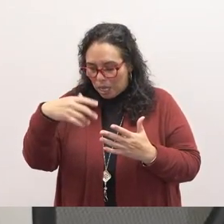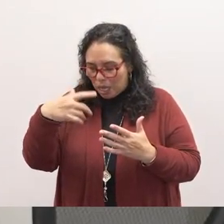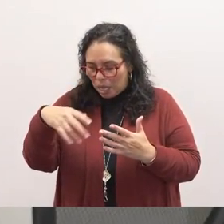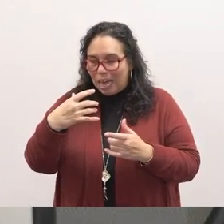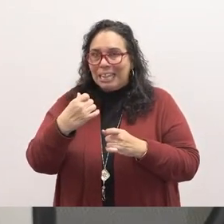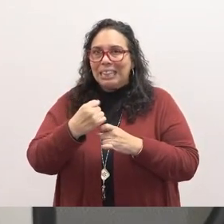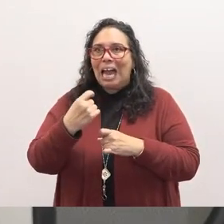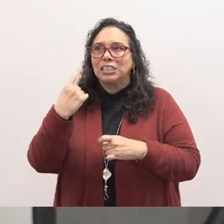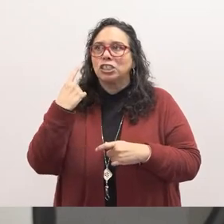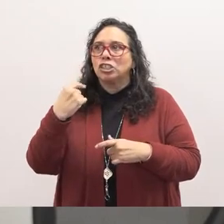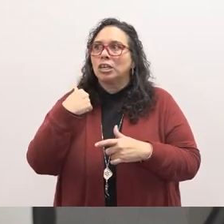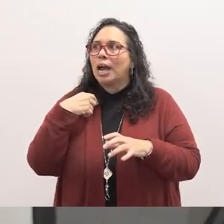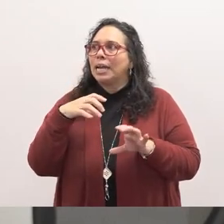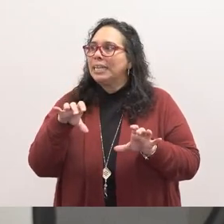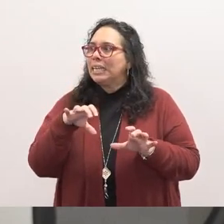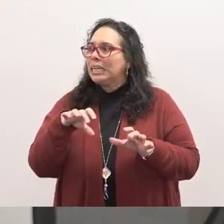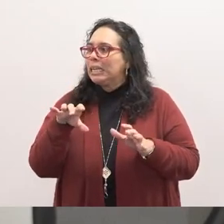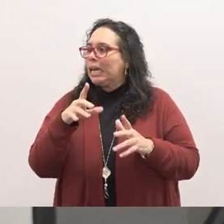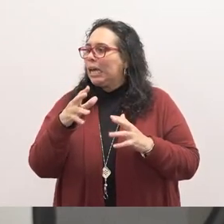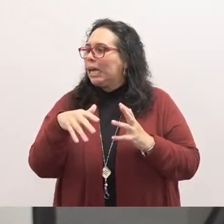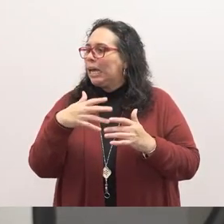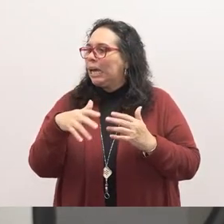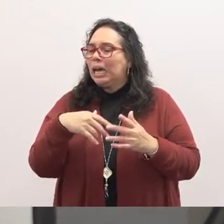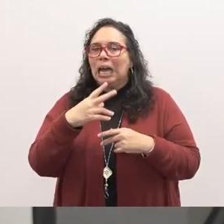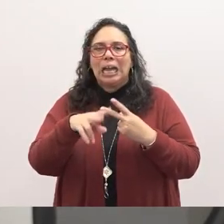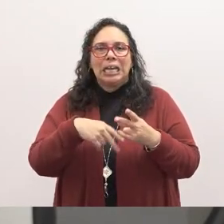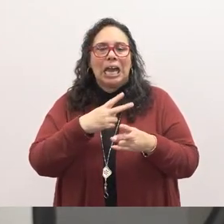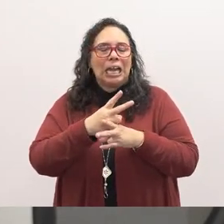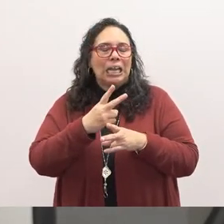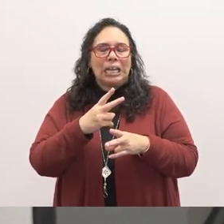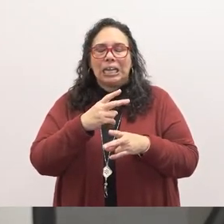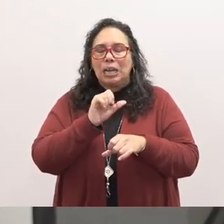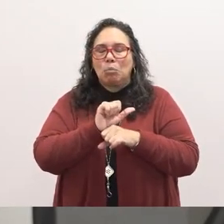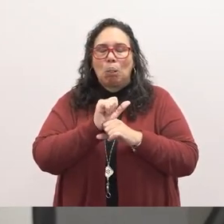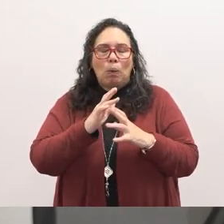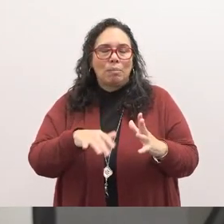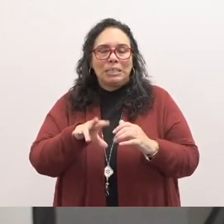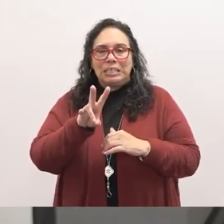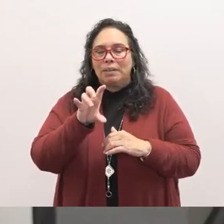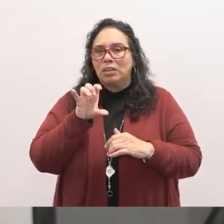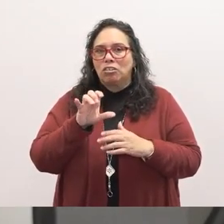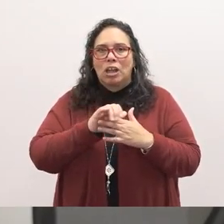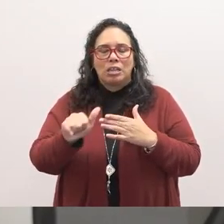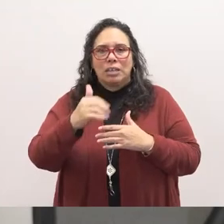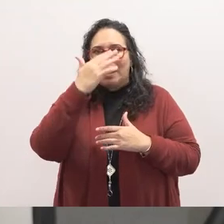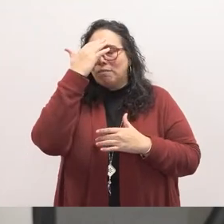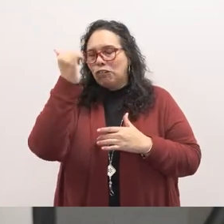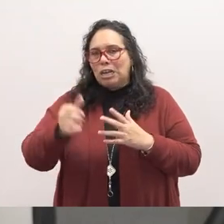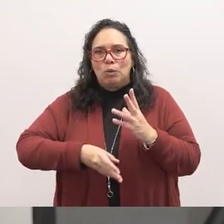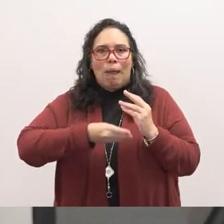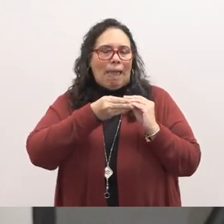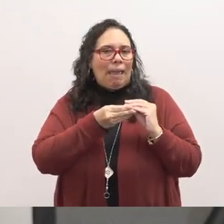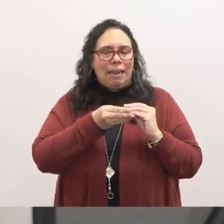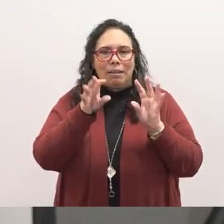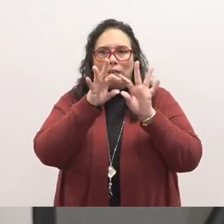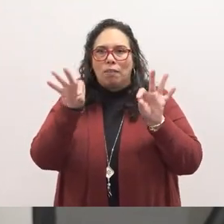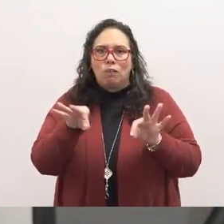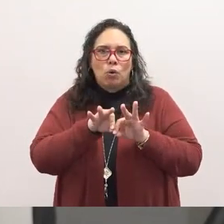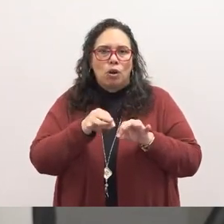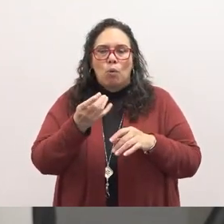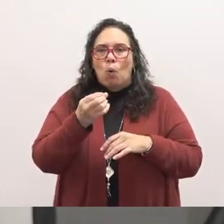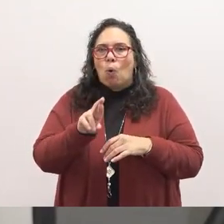year I did this, some kind of employment for $700 and I totally forgot to put it on my Form 700. Or